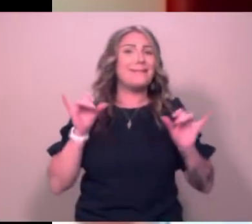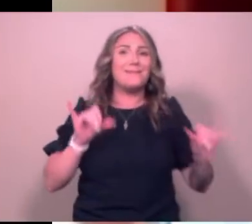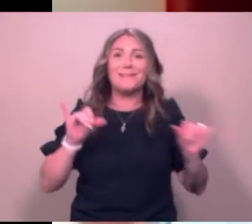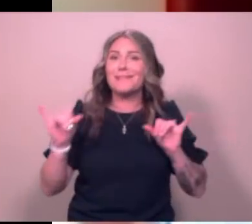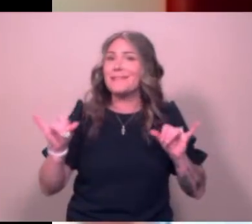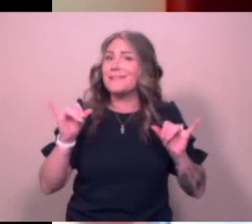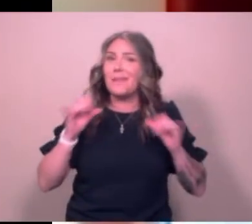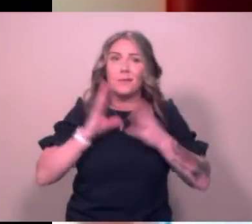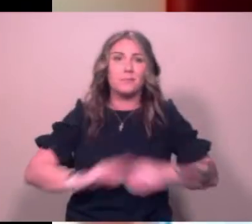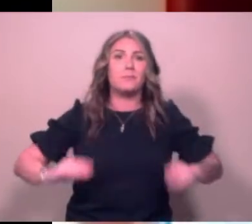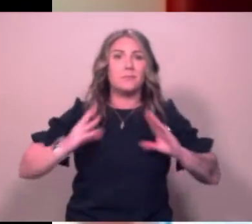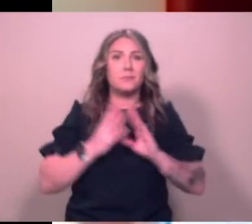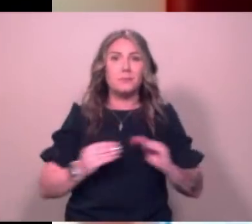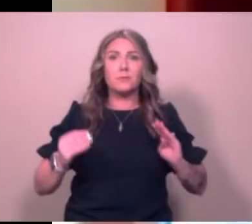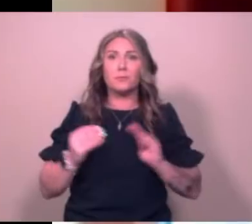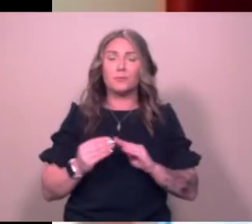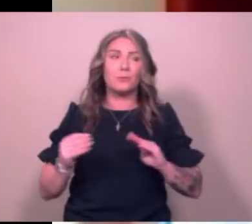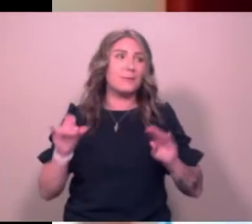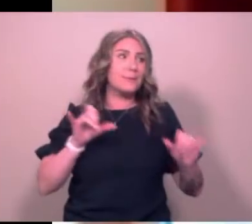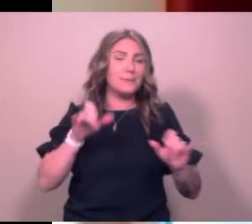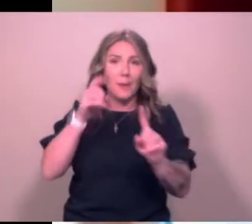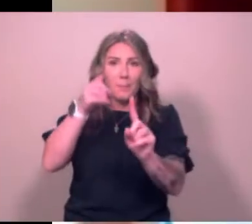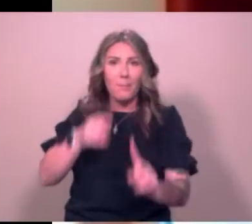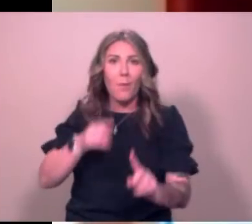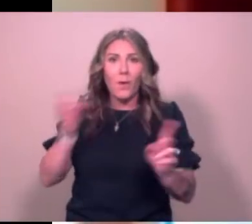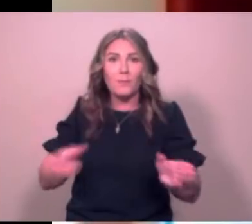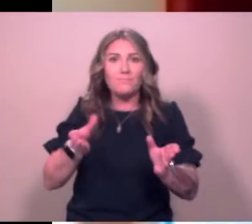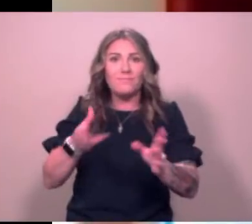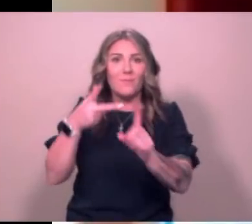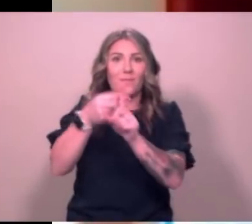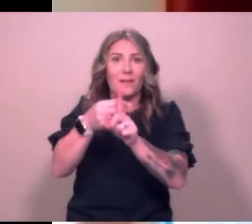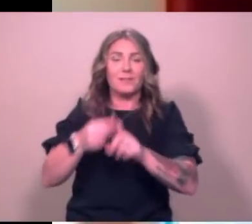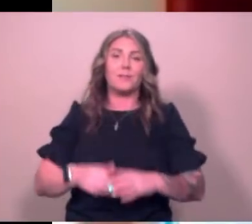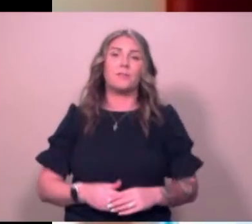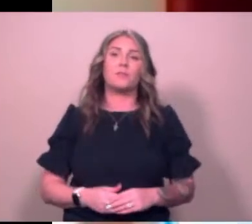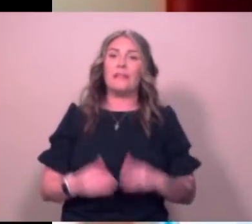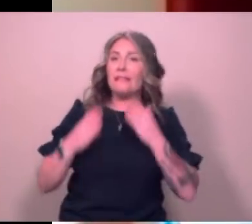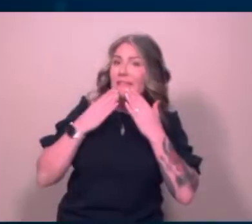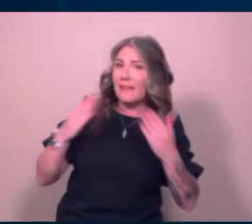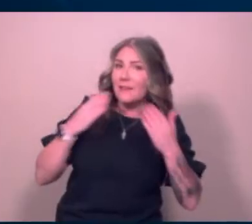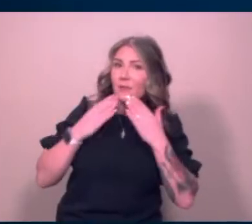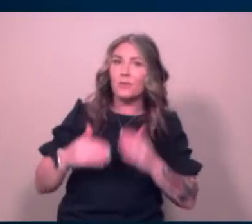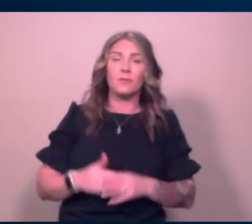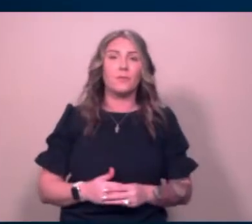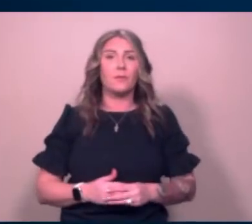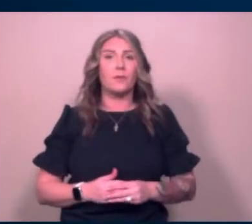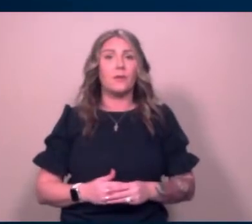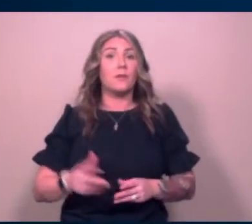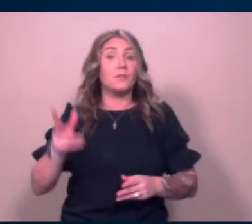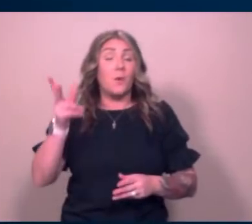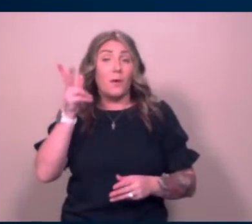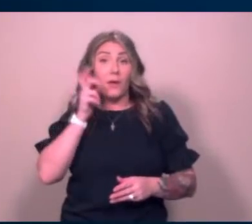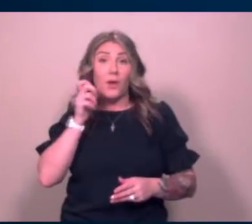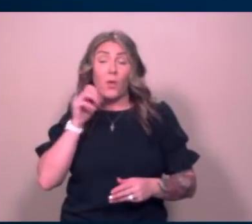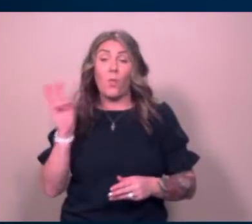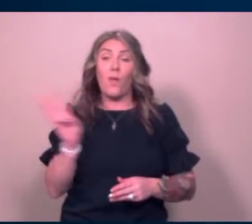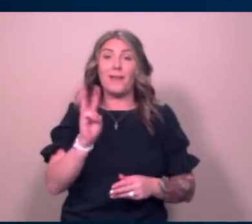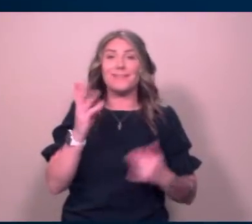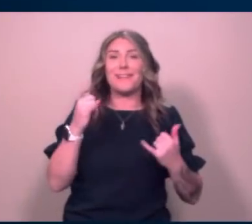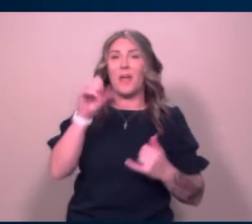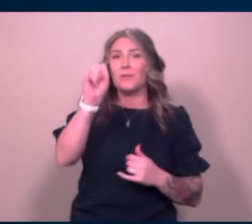same story of, really encouraging the vaccination. Thank you. We've heard now west. Let's go south. Dr.